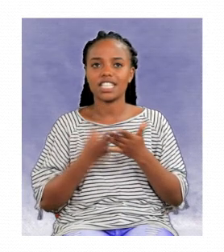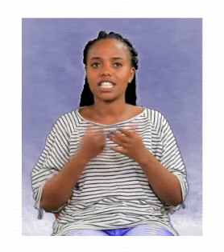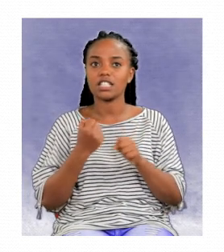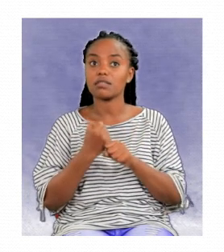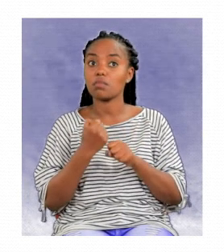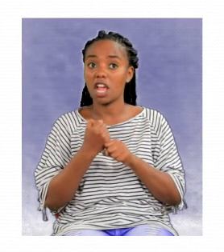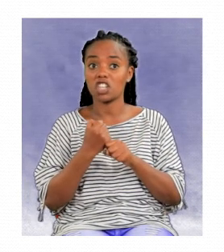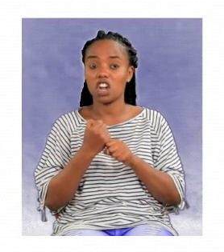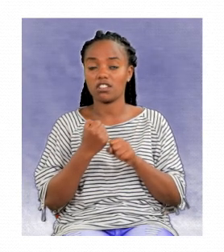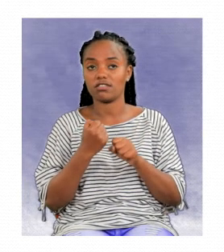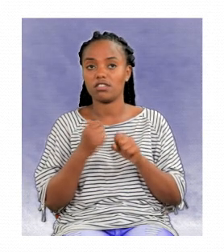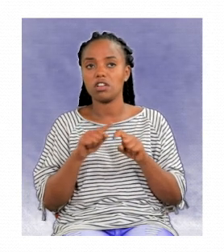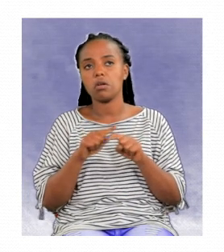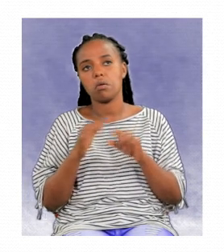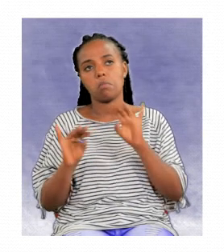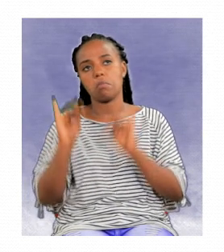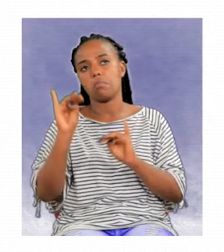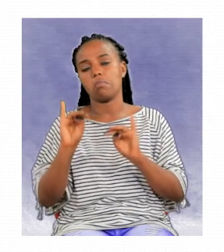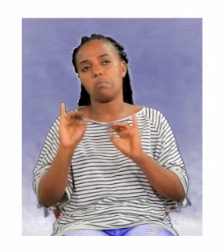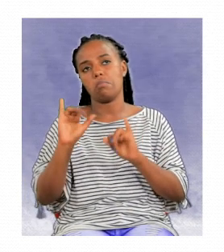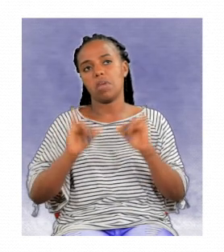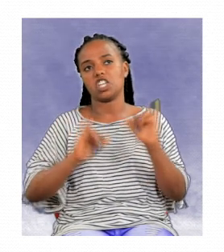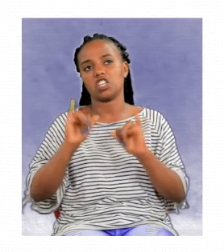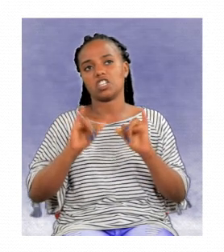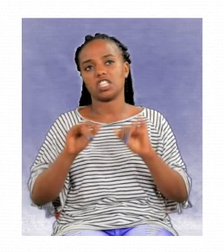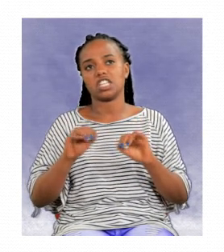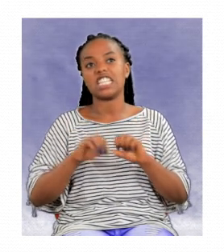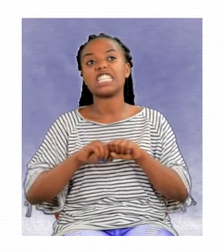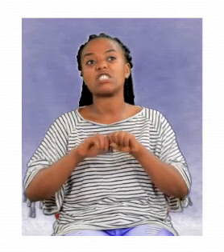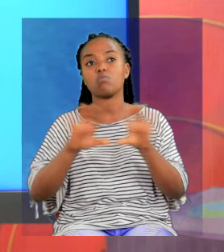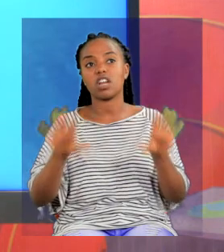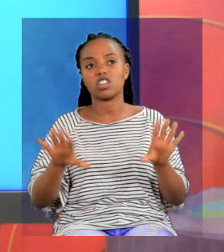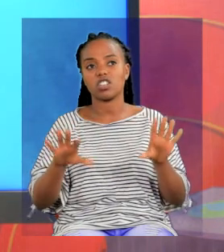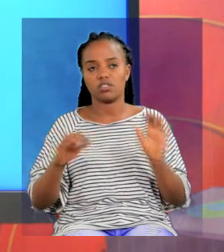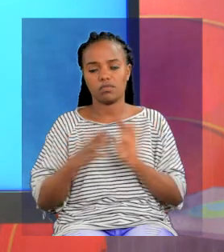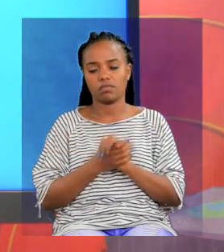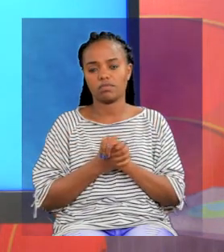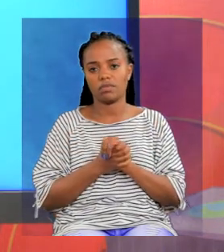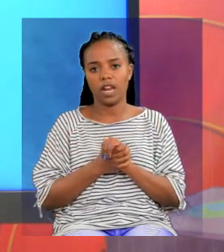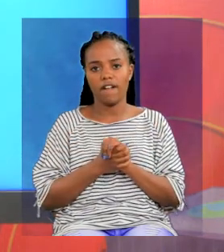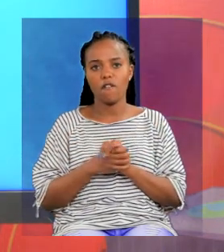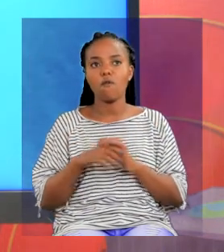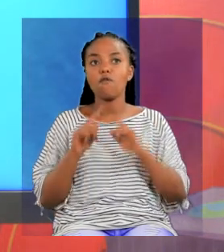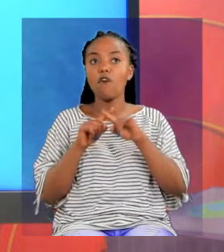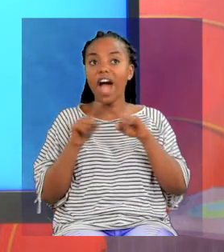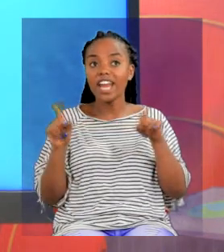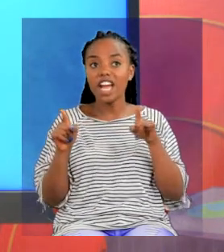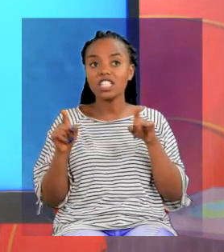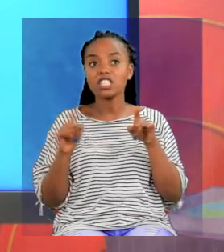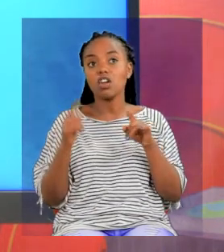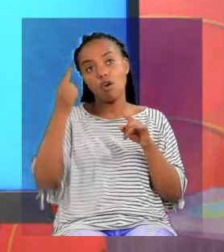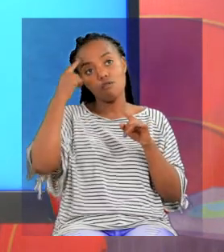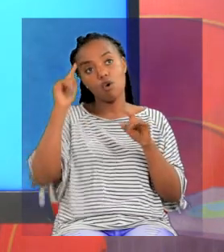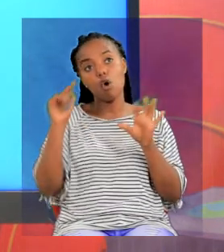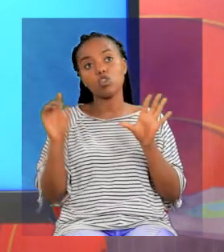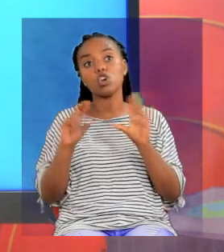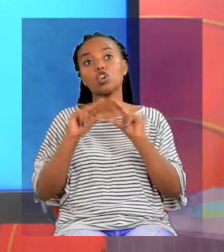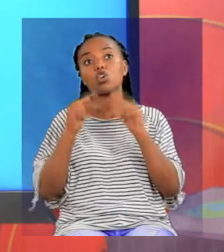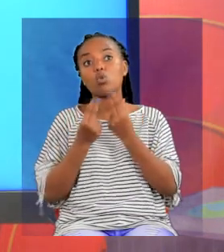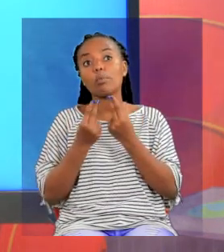of dispersions for group data. Variance for group data is given